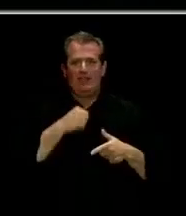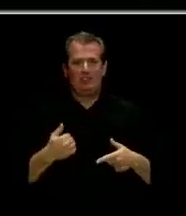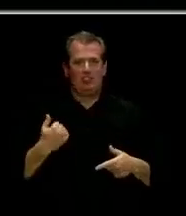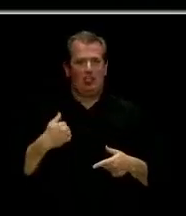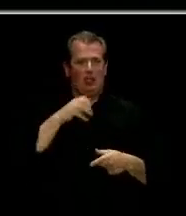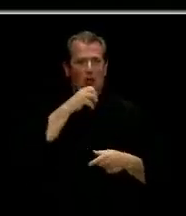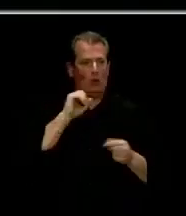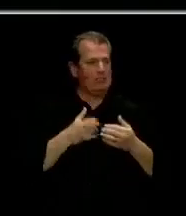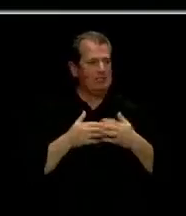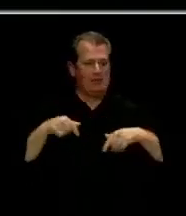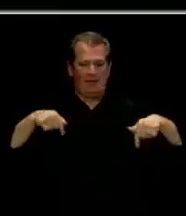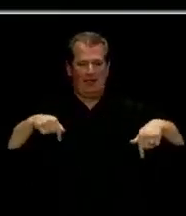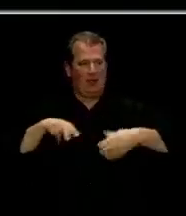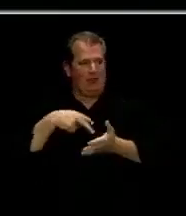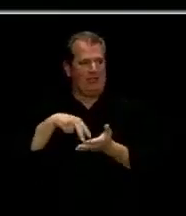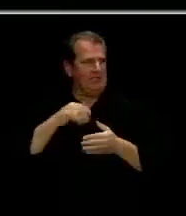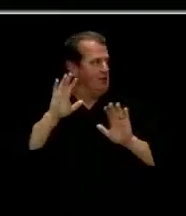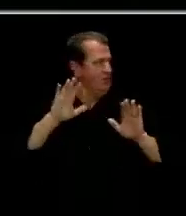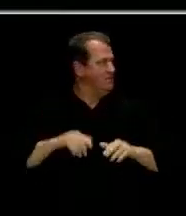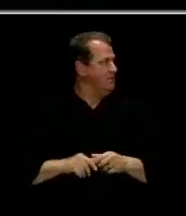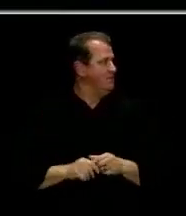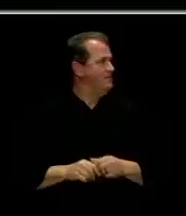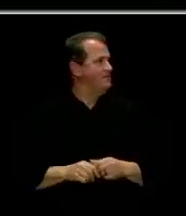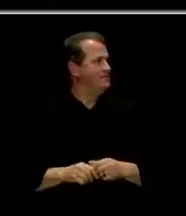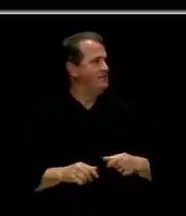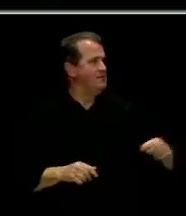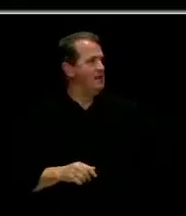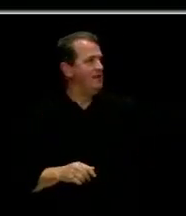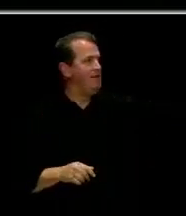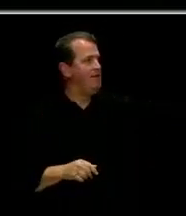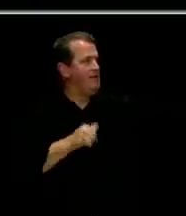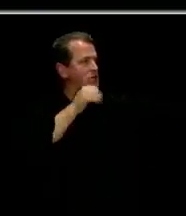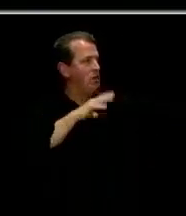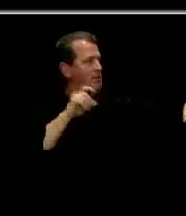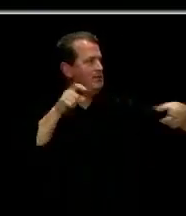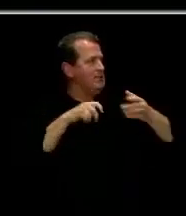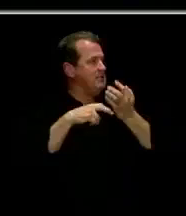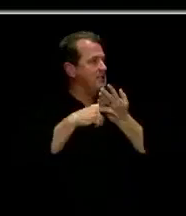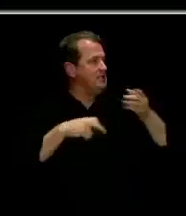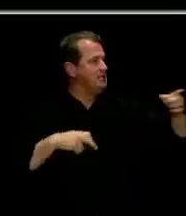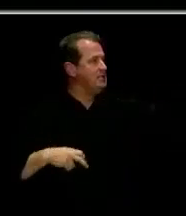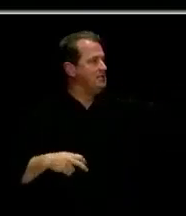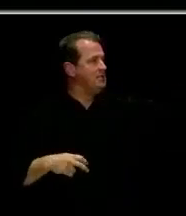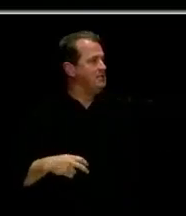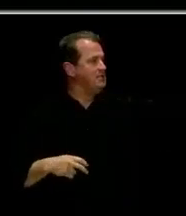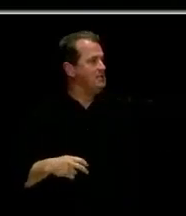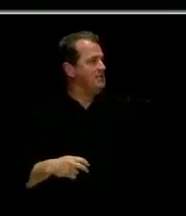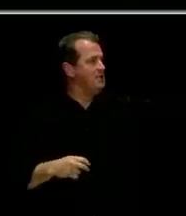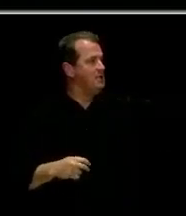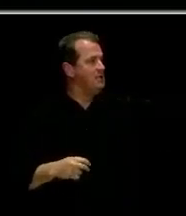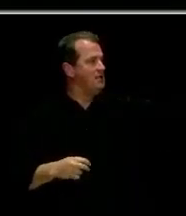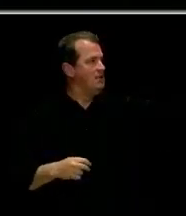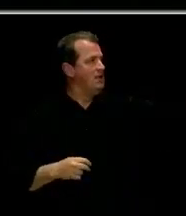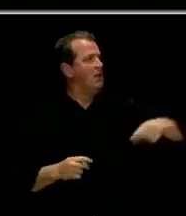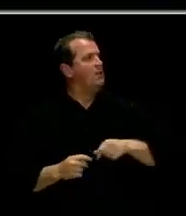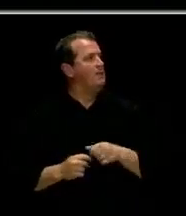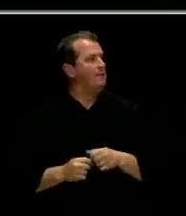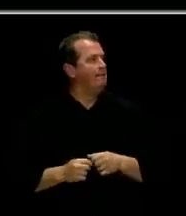there we go. These ladies here, they need some tickets. You got tickets? Okay.